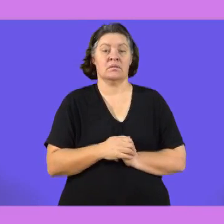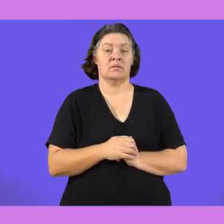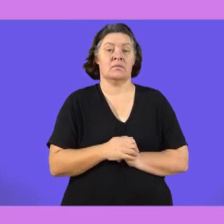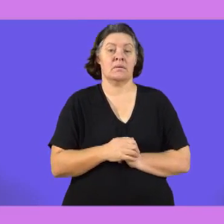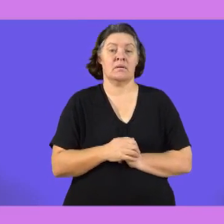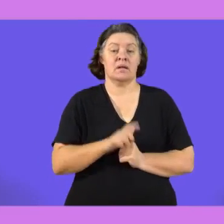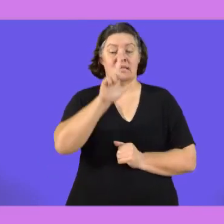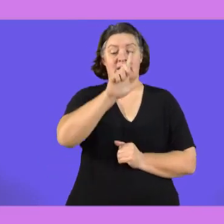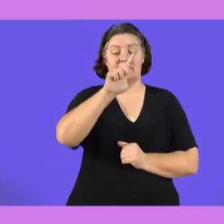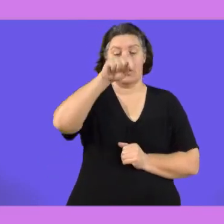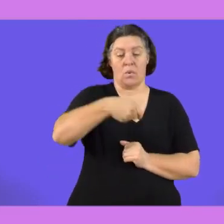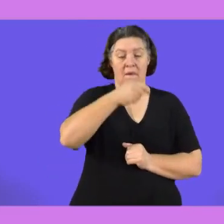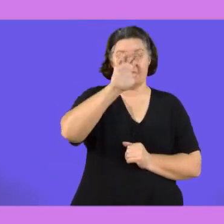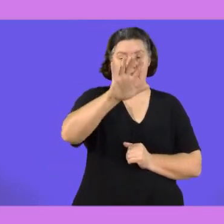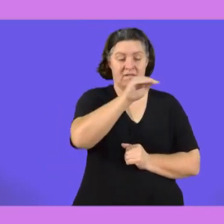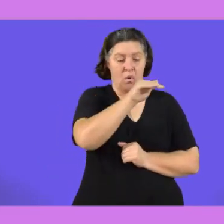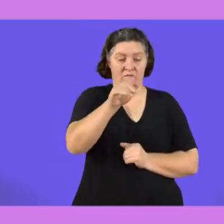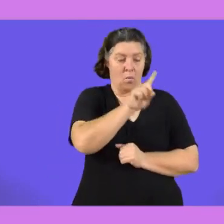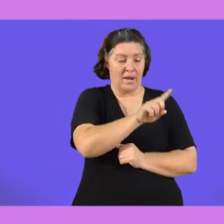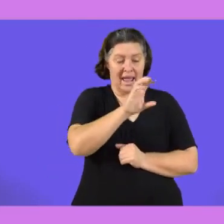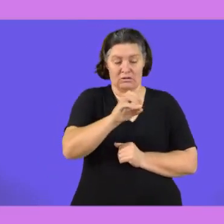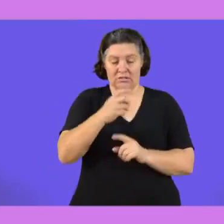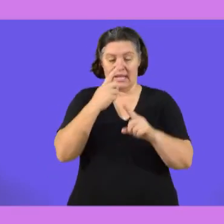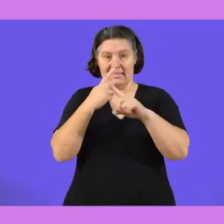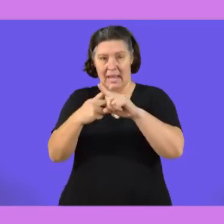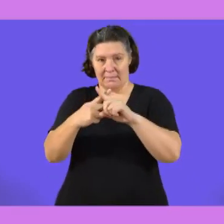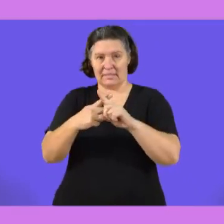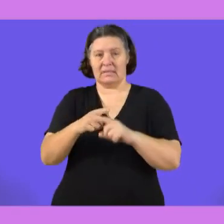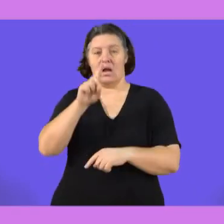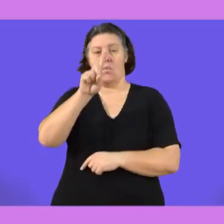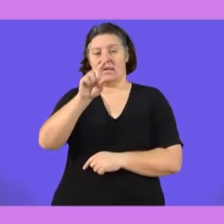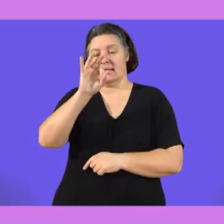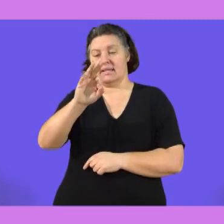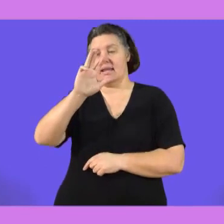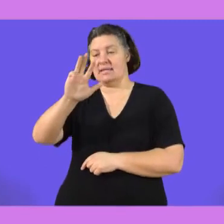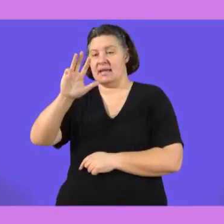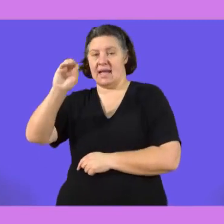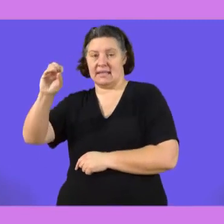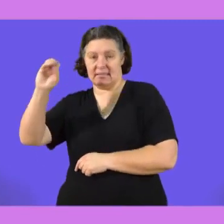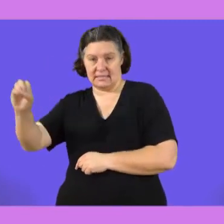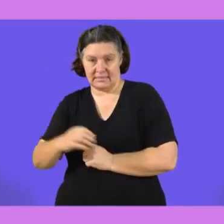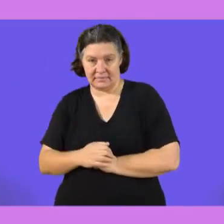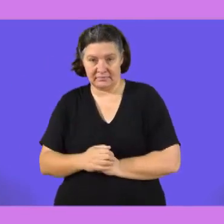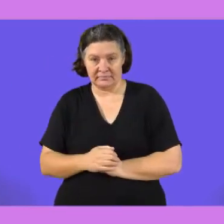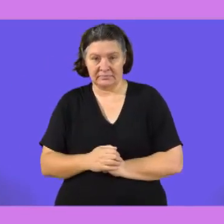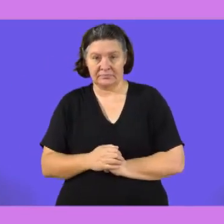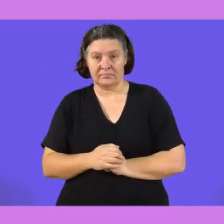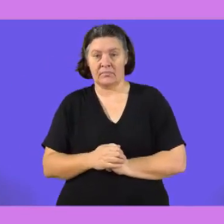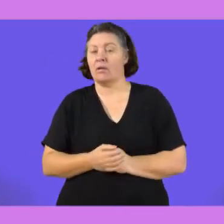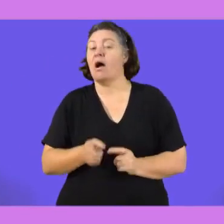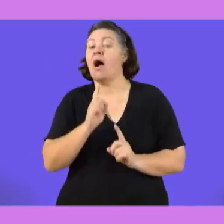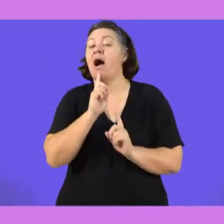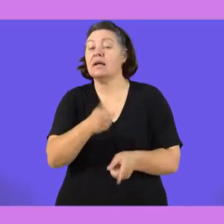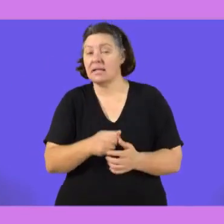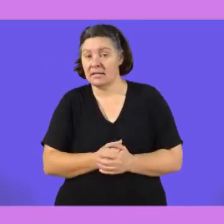so I say 7.5 over 100, multiply by the basic income, 13,900. So what do